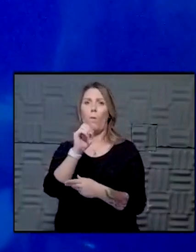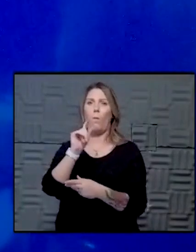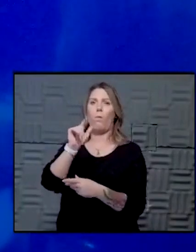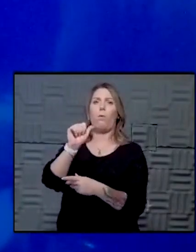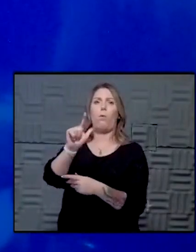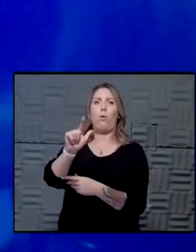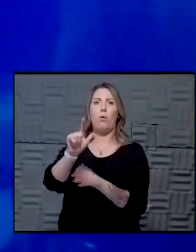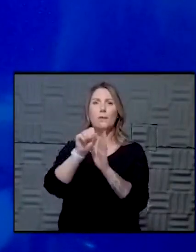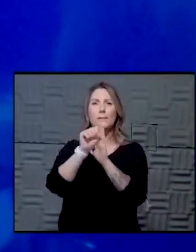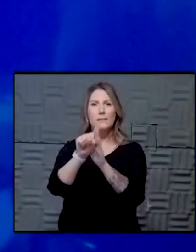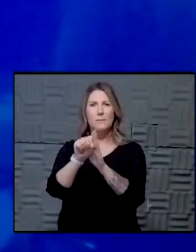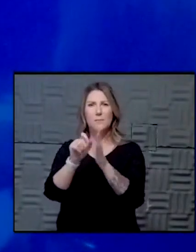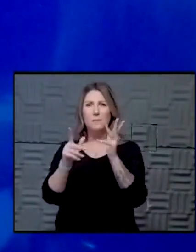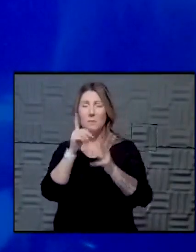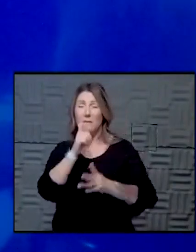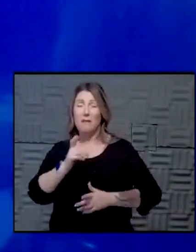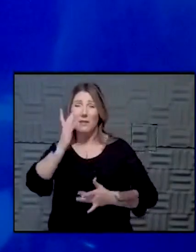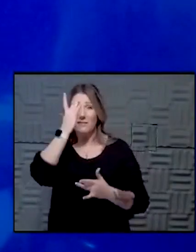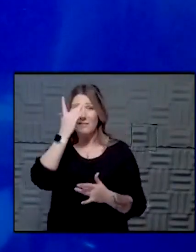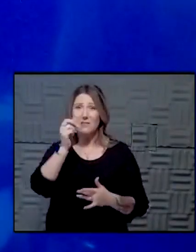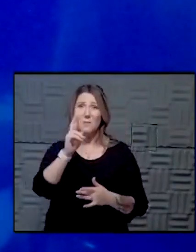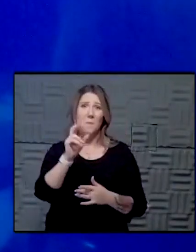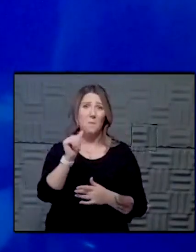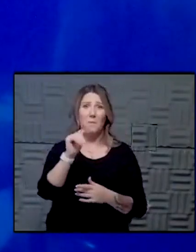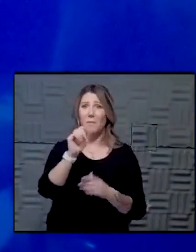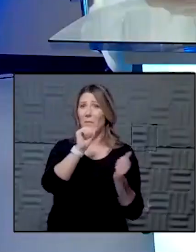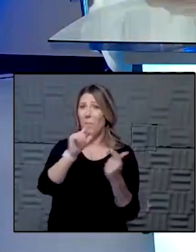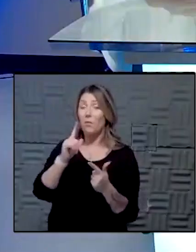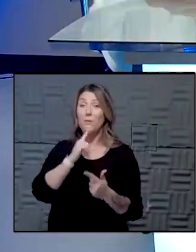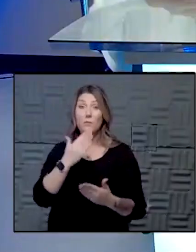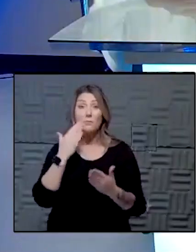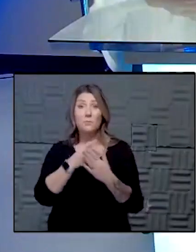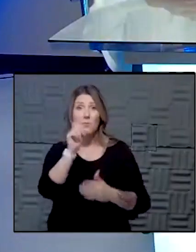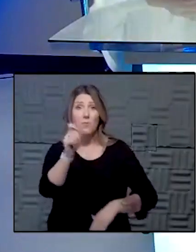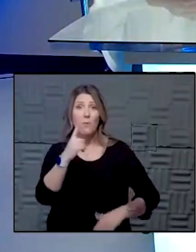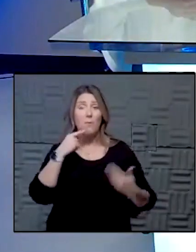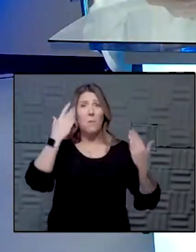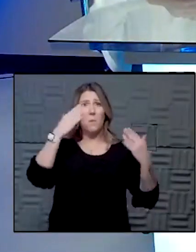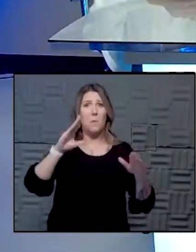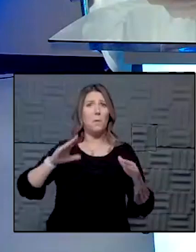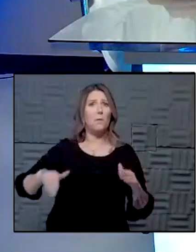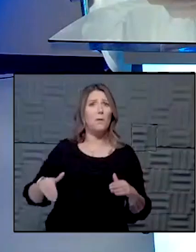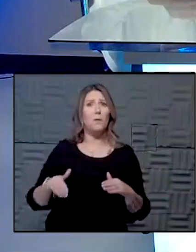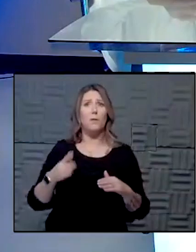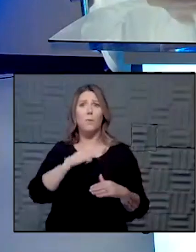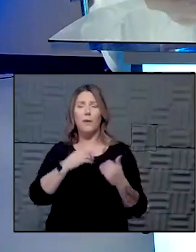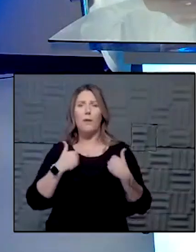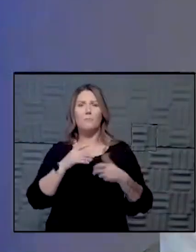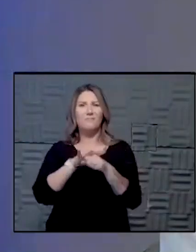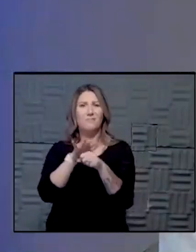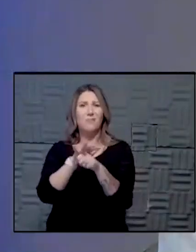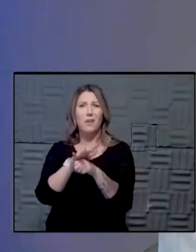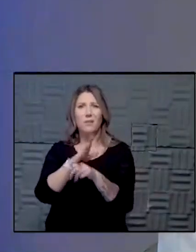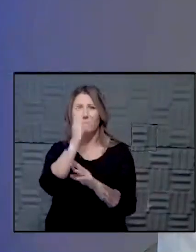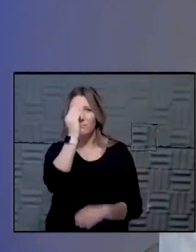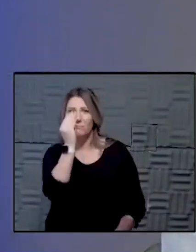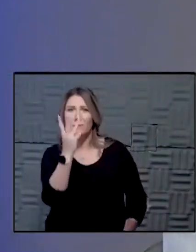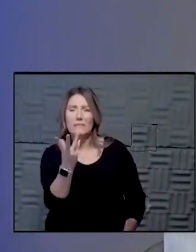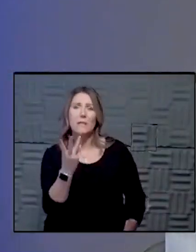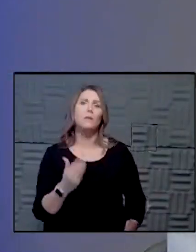sick, or maybe not sick at all from the virus? That's a good question. I don't know that we know that. And I don't know that we have enough